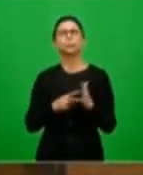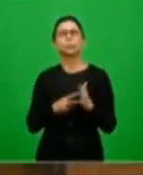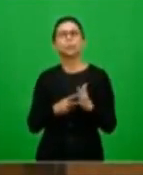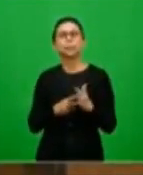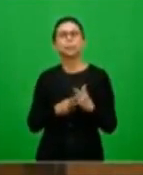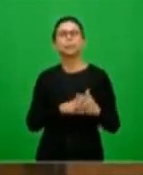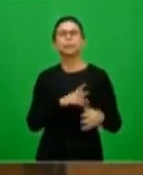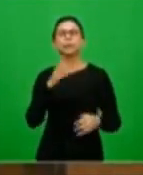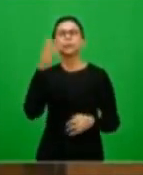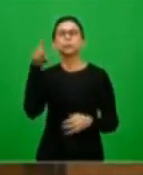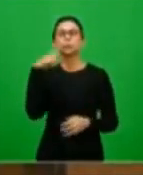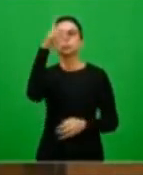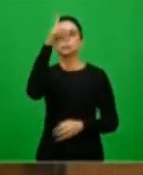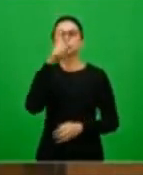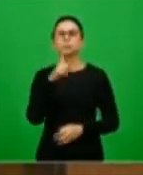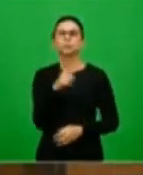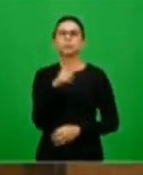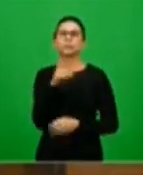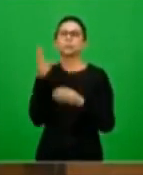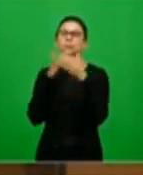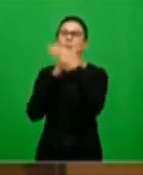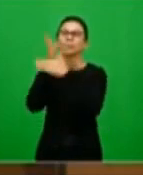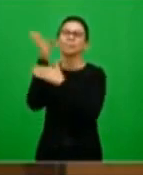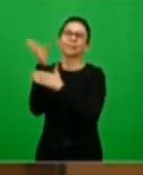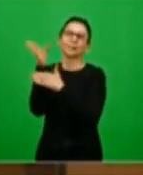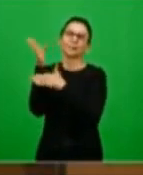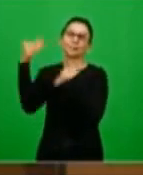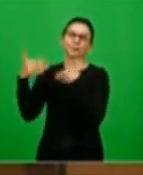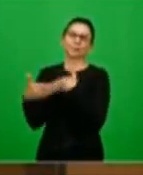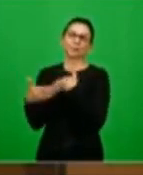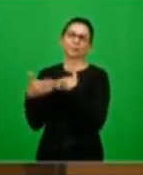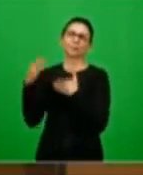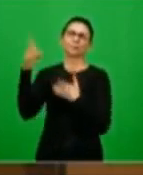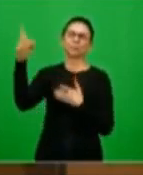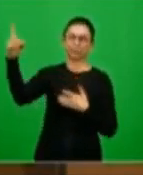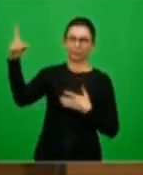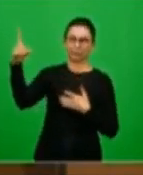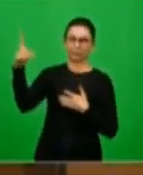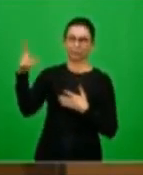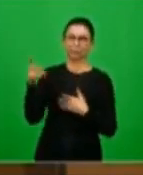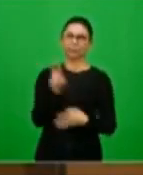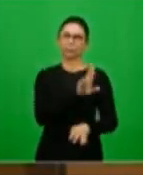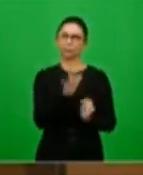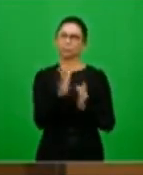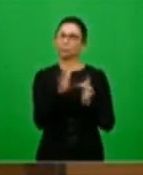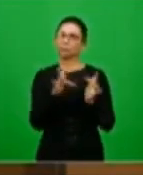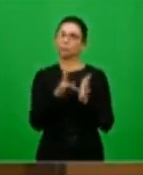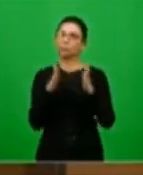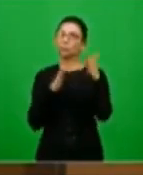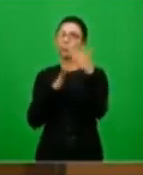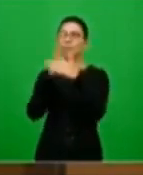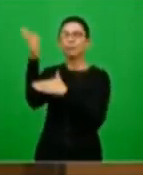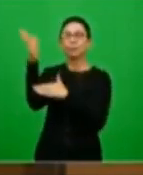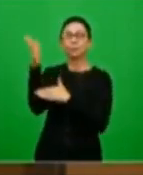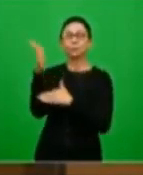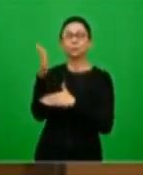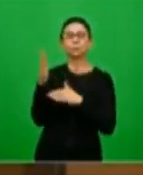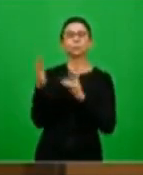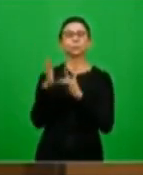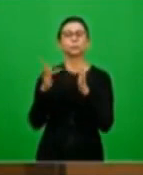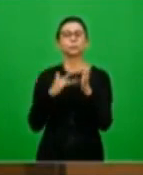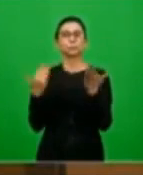everyone. Because Jesus, through him, we participate in tabernacle with God. So Jesus is our